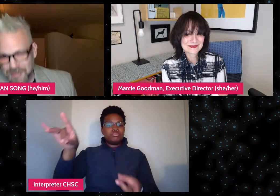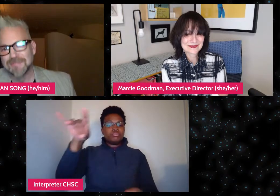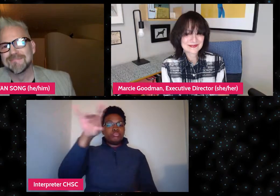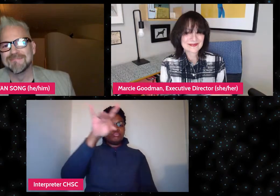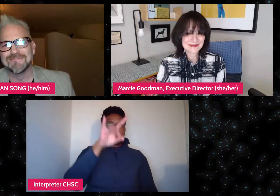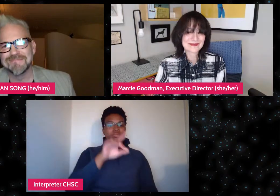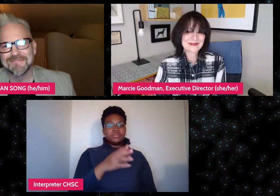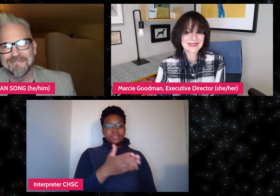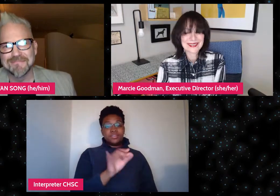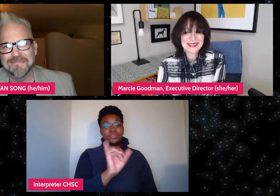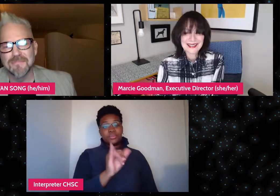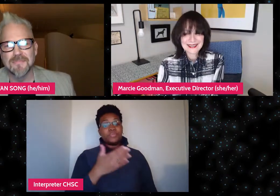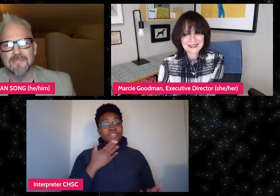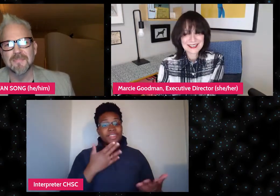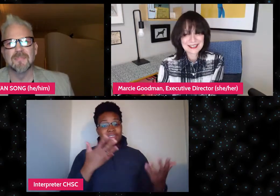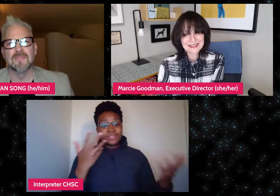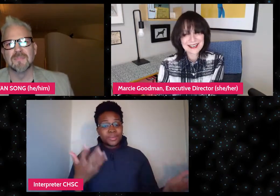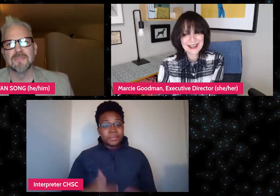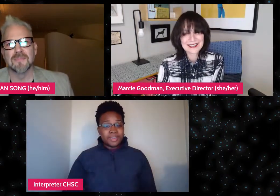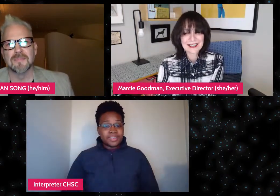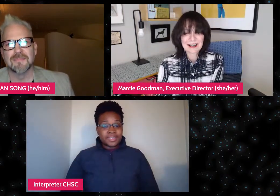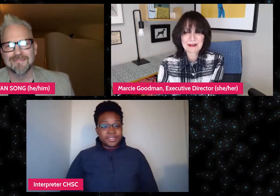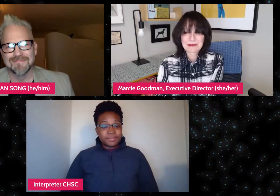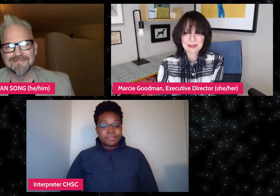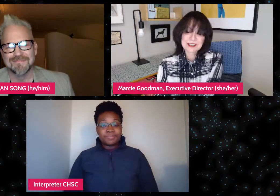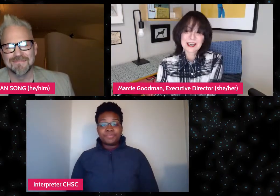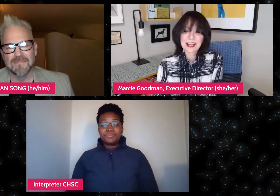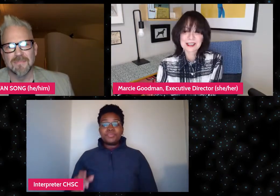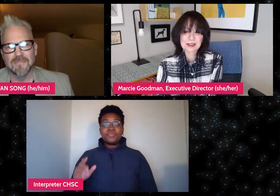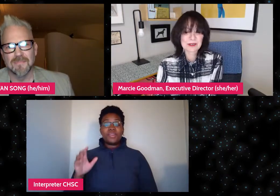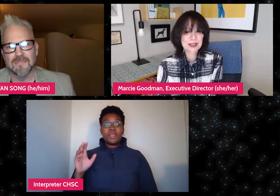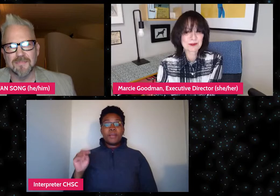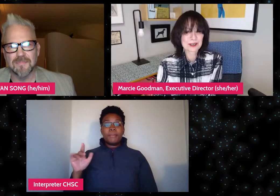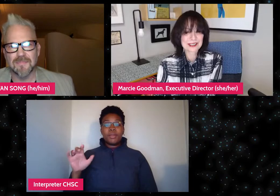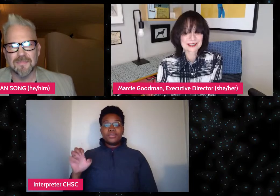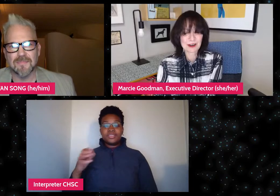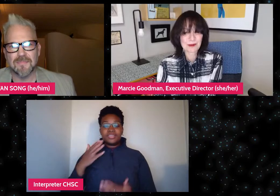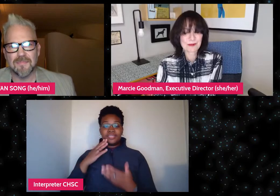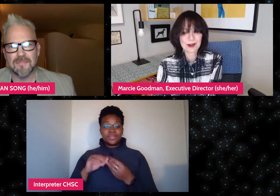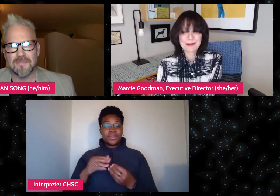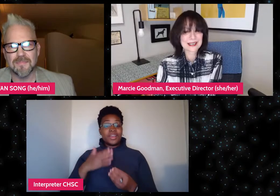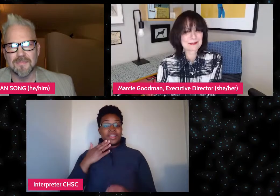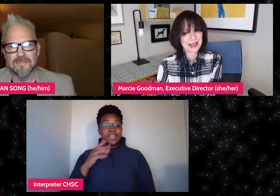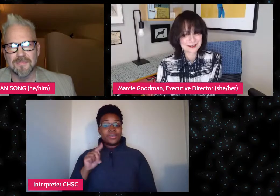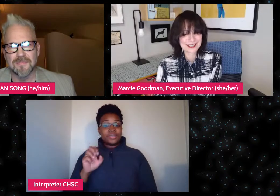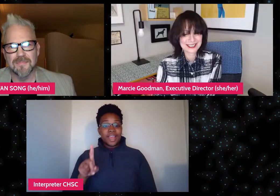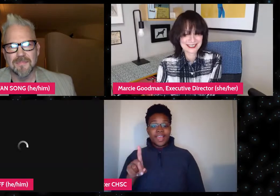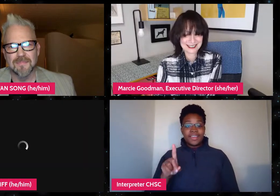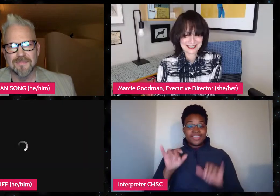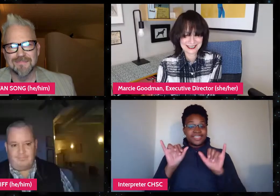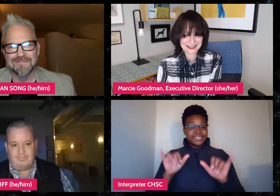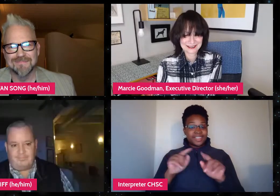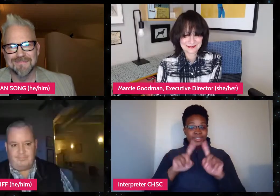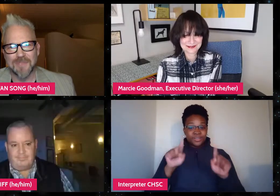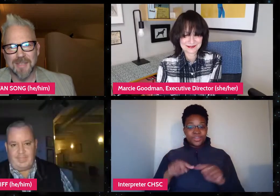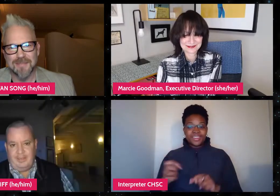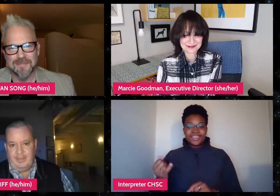so much. Thank you, Todd. You're staying on screen and we're gonna go right back to Patrick.